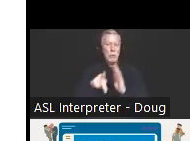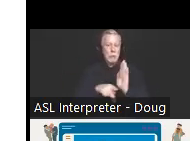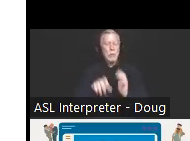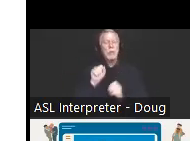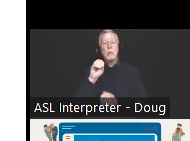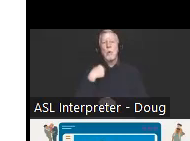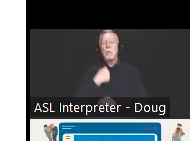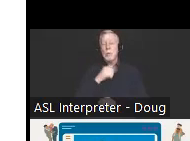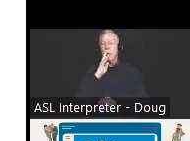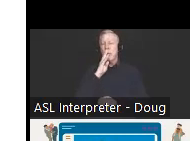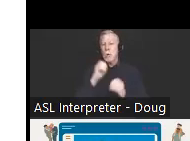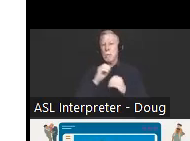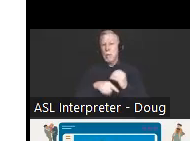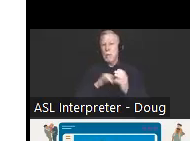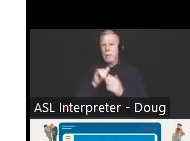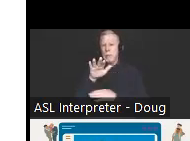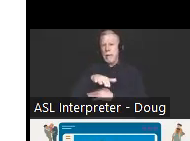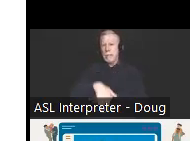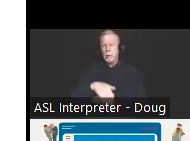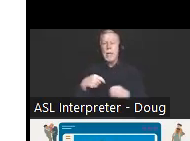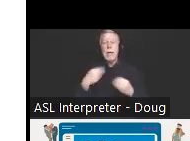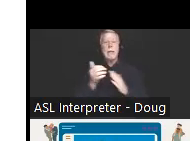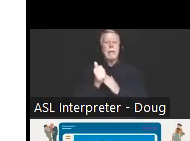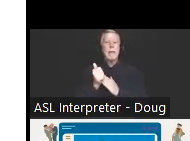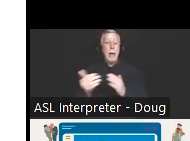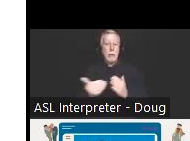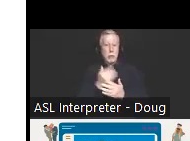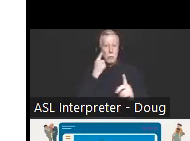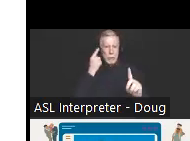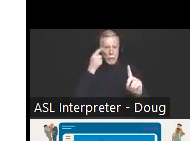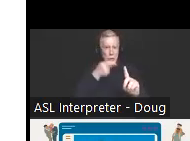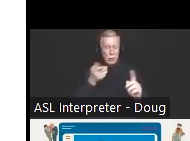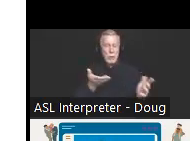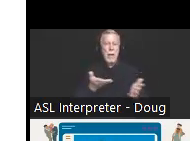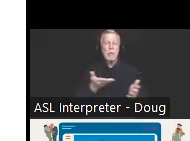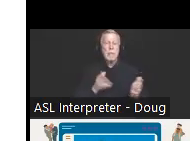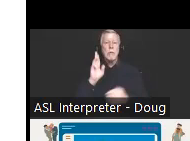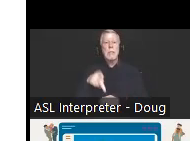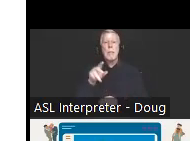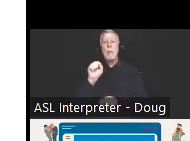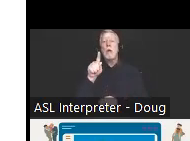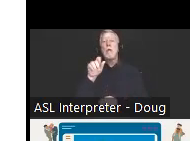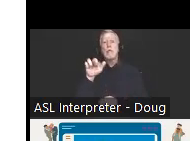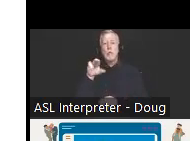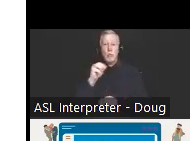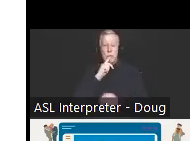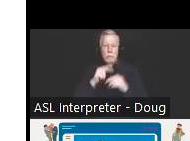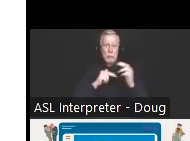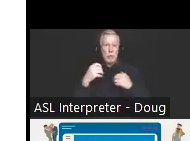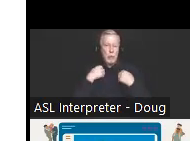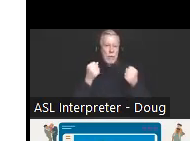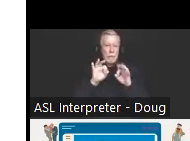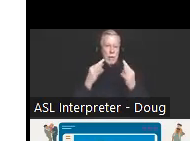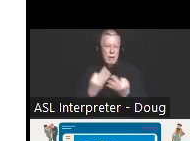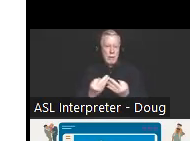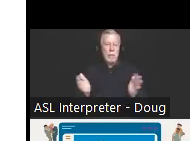more about that this afternoon. Give guidance to new initiatives that move services upstream to support and strengthen families, and promote